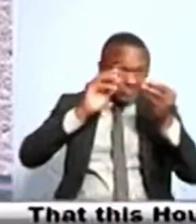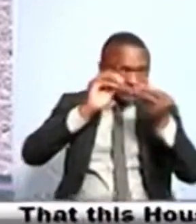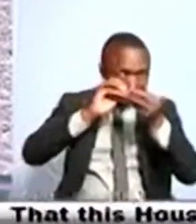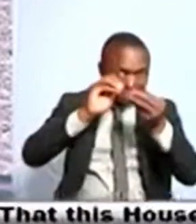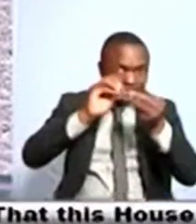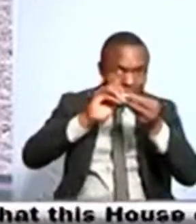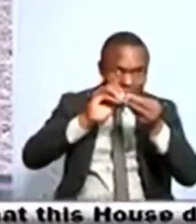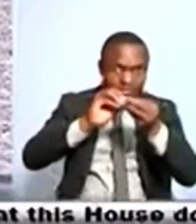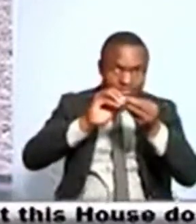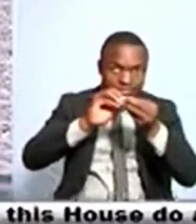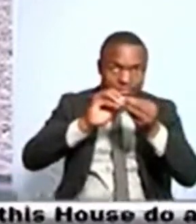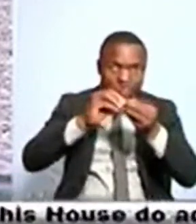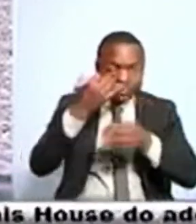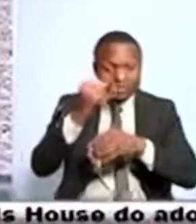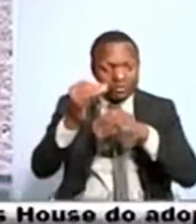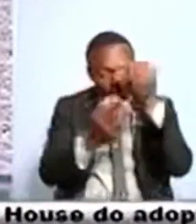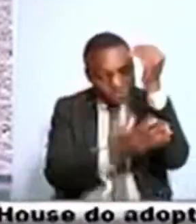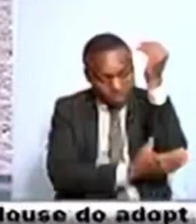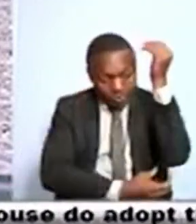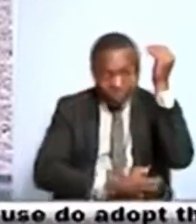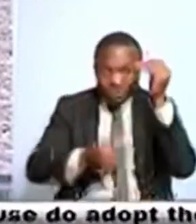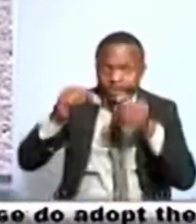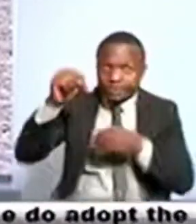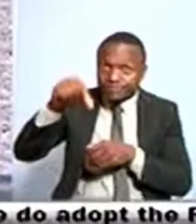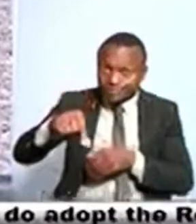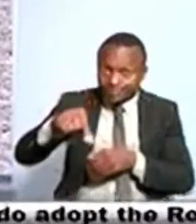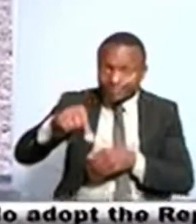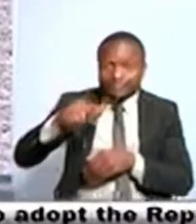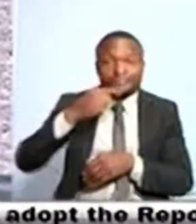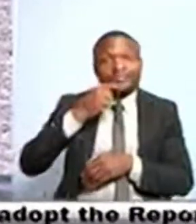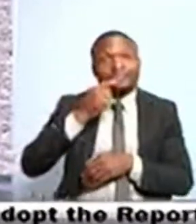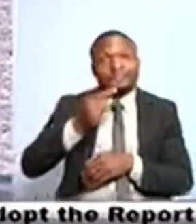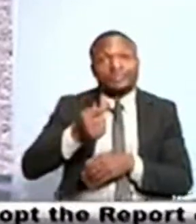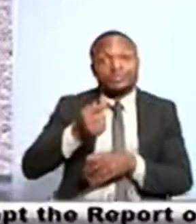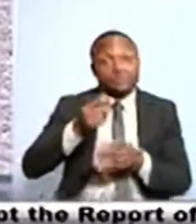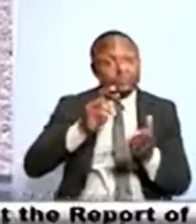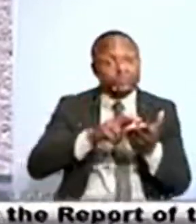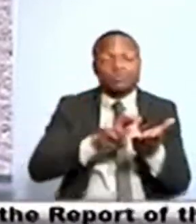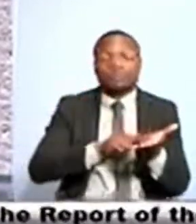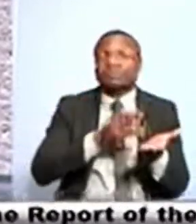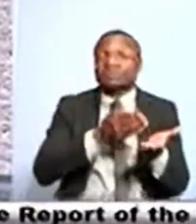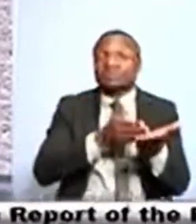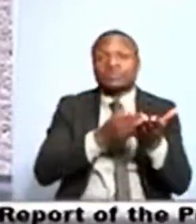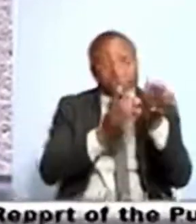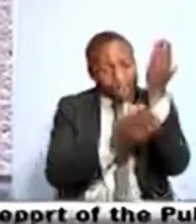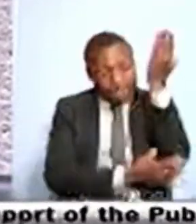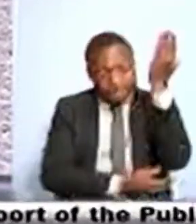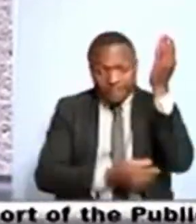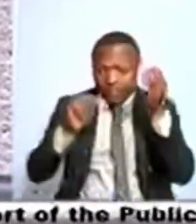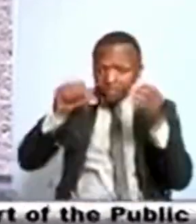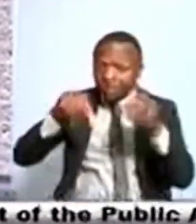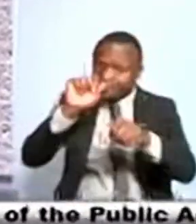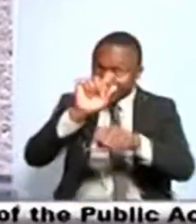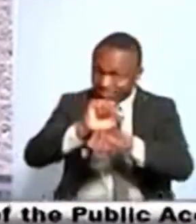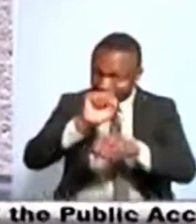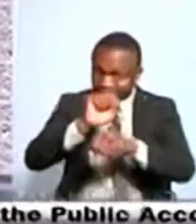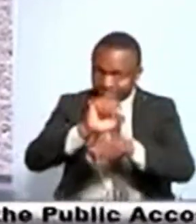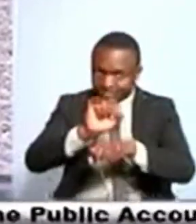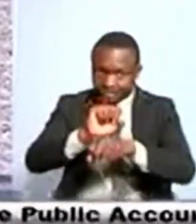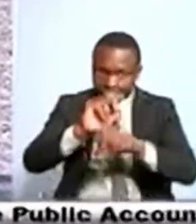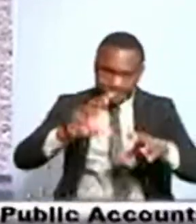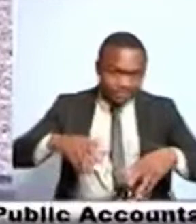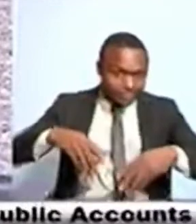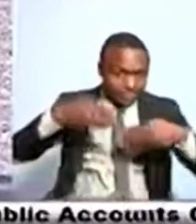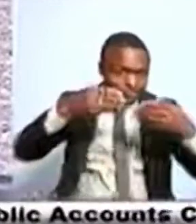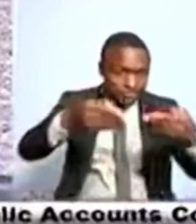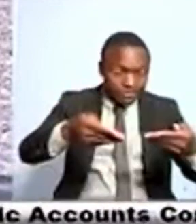issue of poor quality. It's been mentioned here. Poor quality of works that are being delivered.